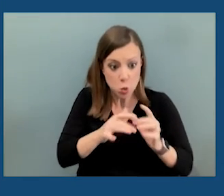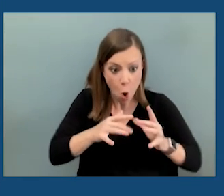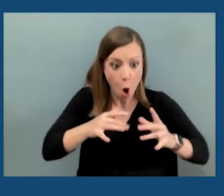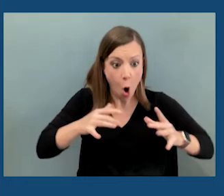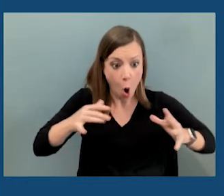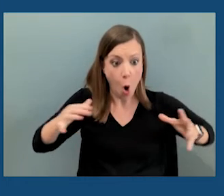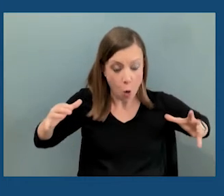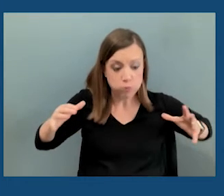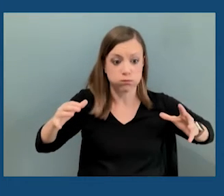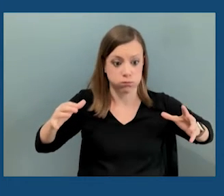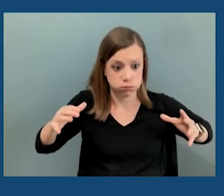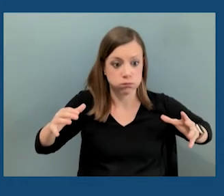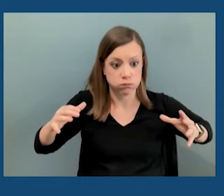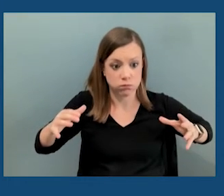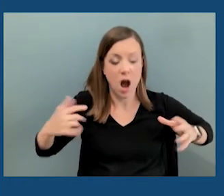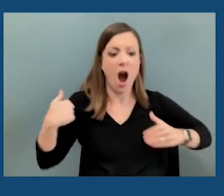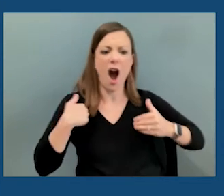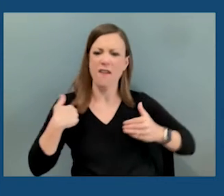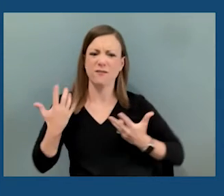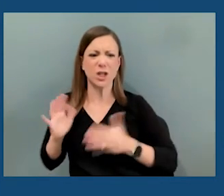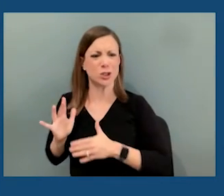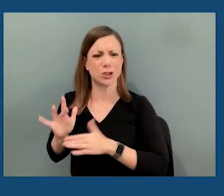so many tech campuses.